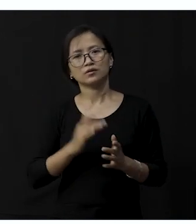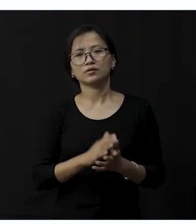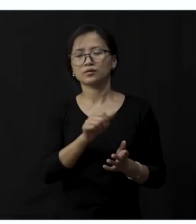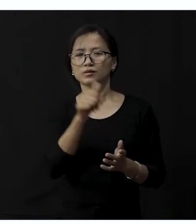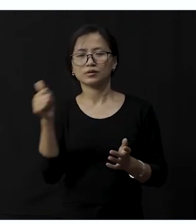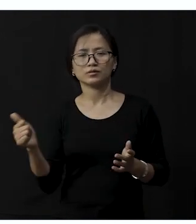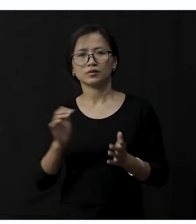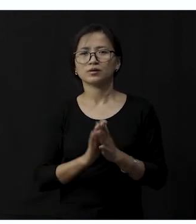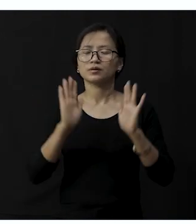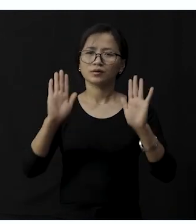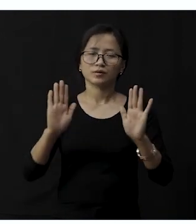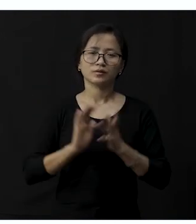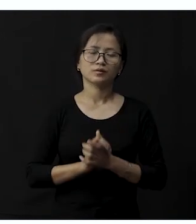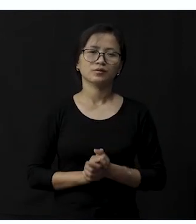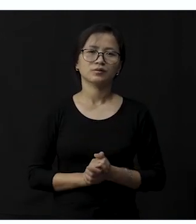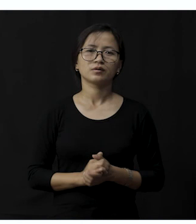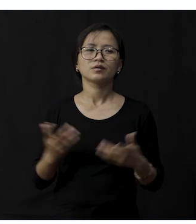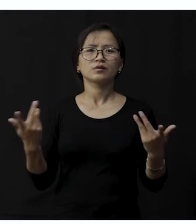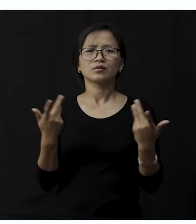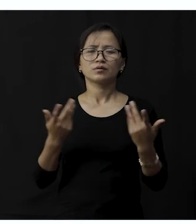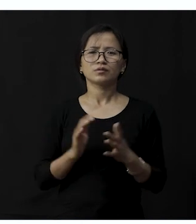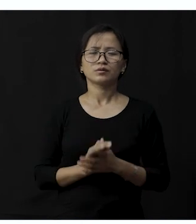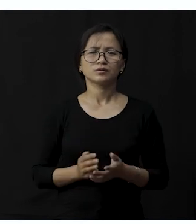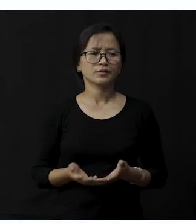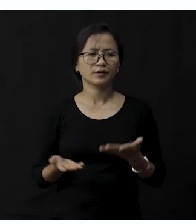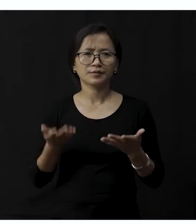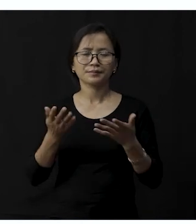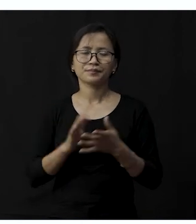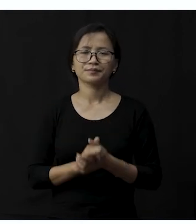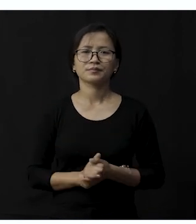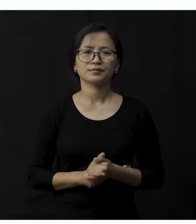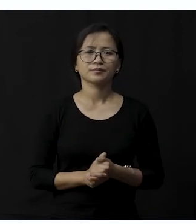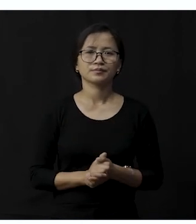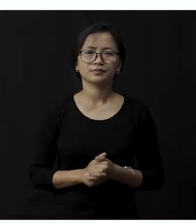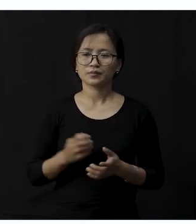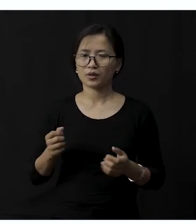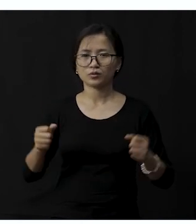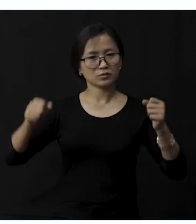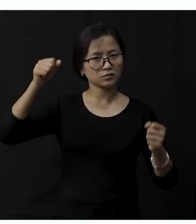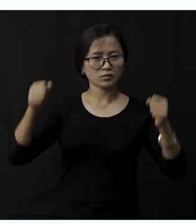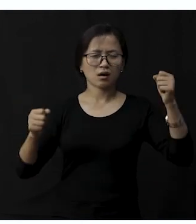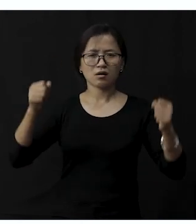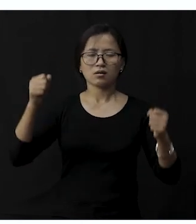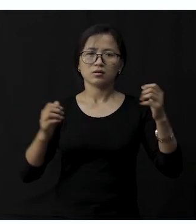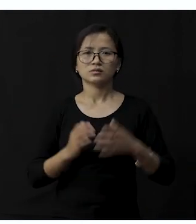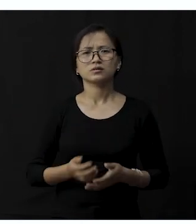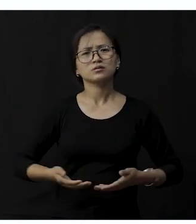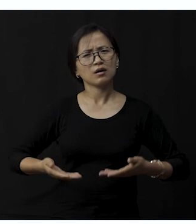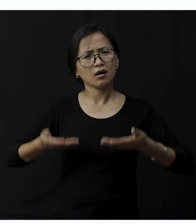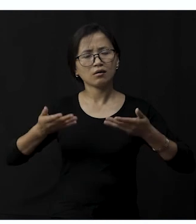There is another adjective, heavy. And what can be heavy? Yes, the truck, right? So